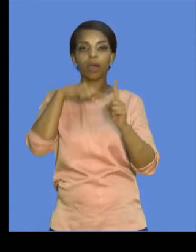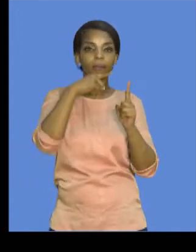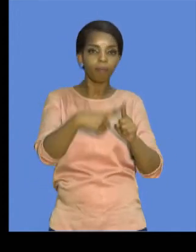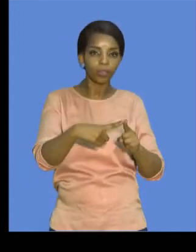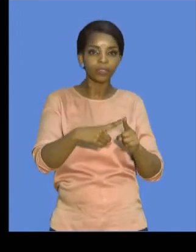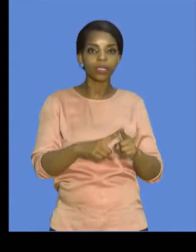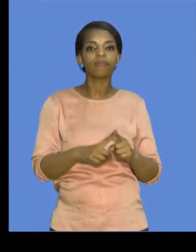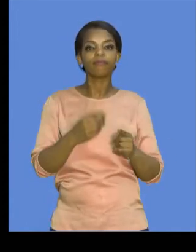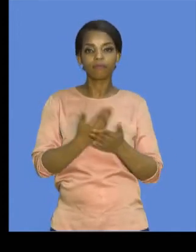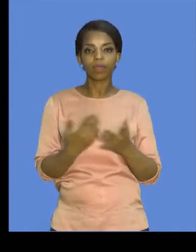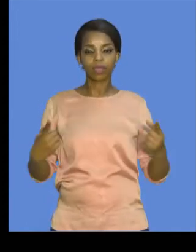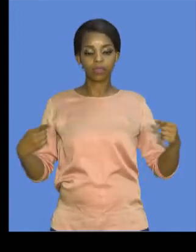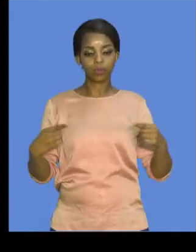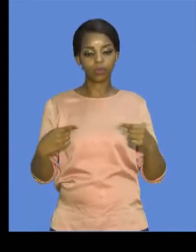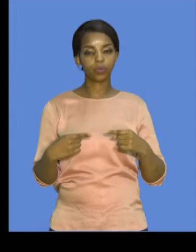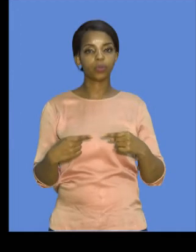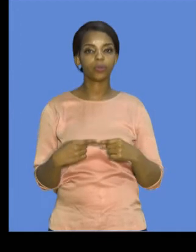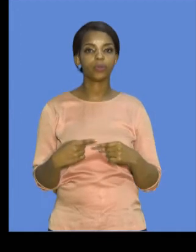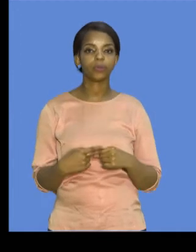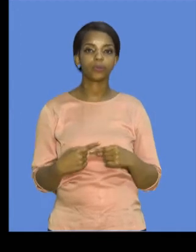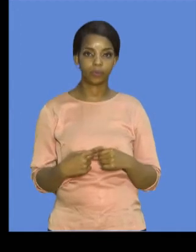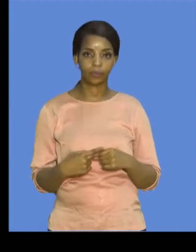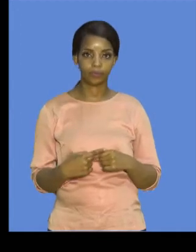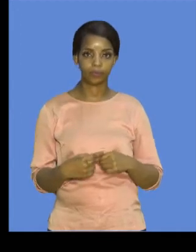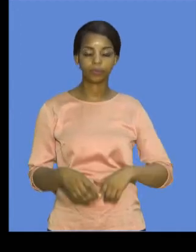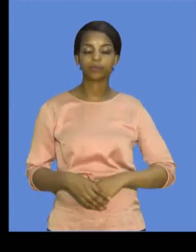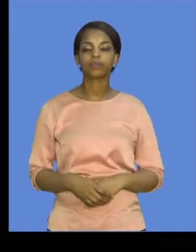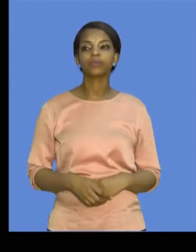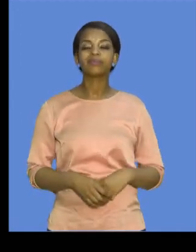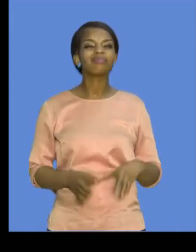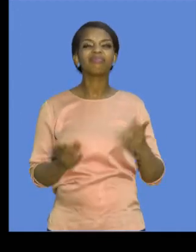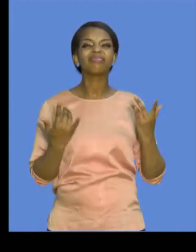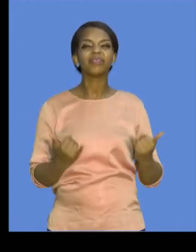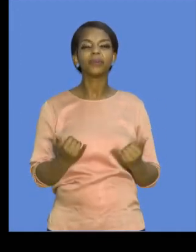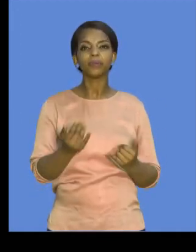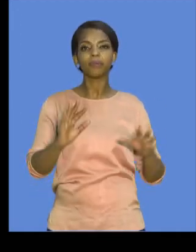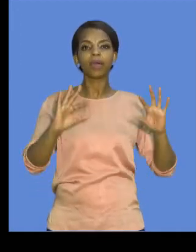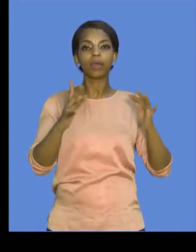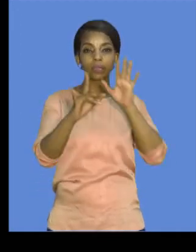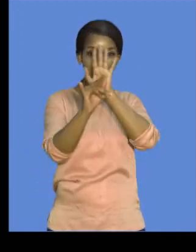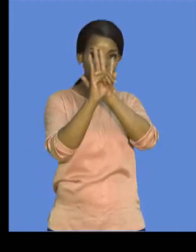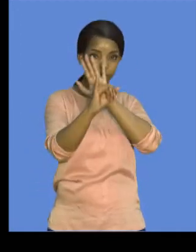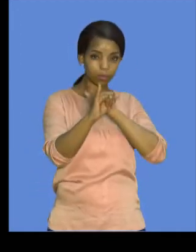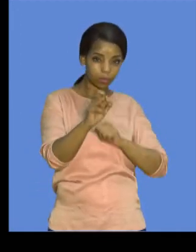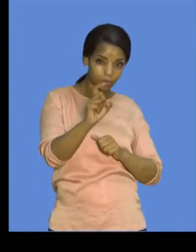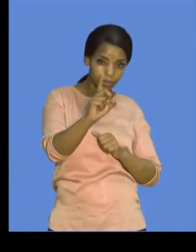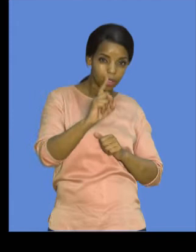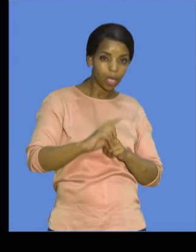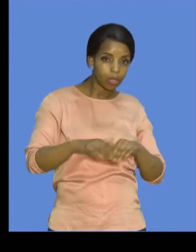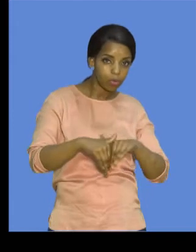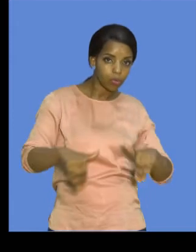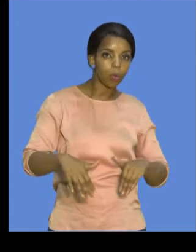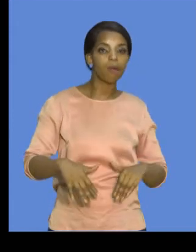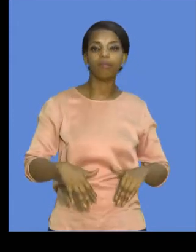actually attract, right? Okay, and then how can you detect if something is charged or neutral? There